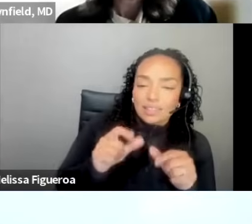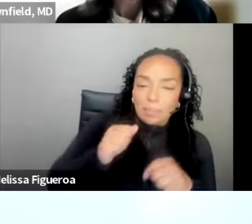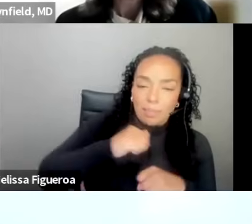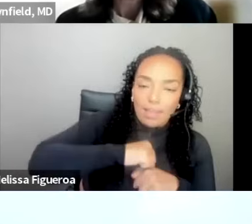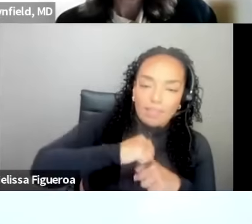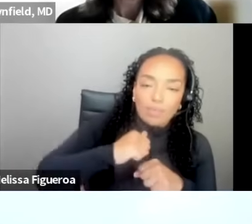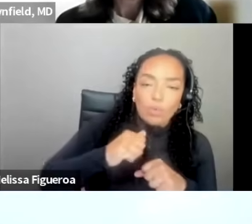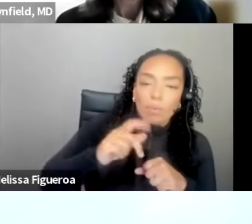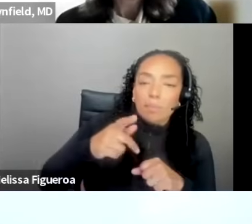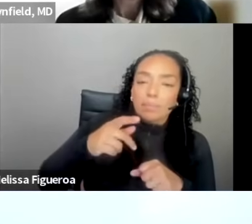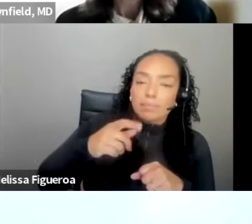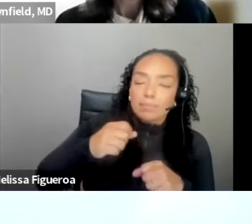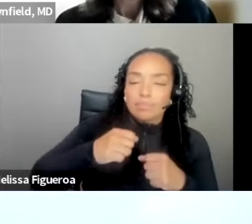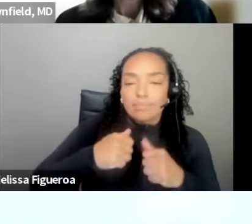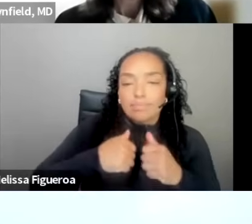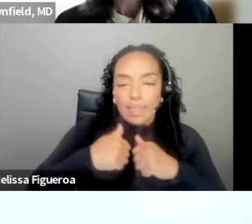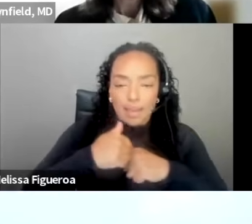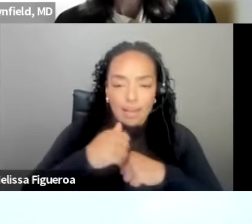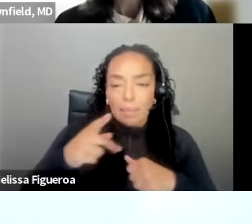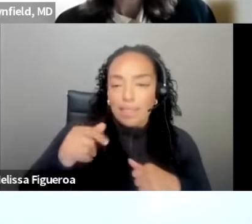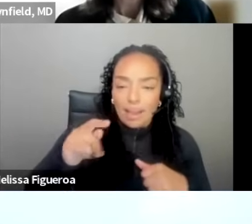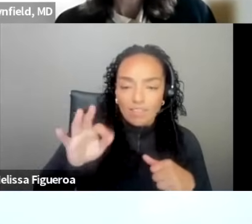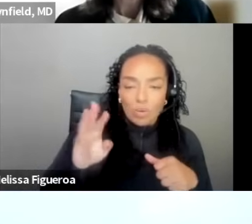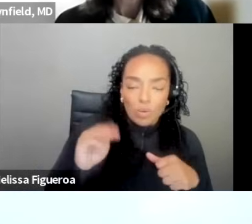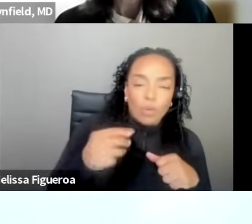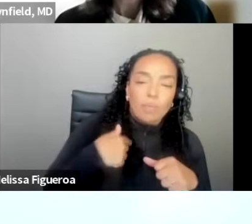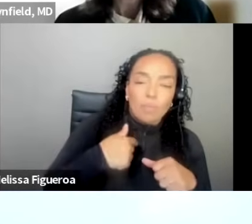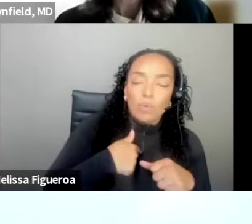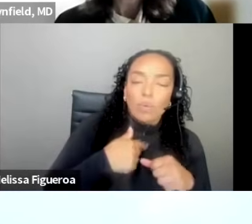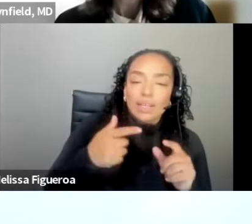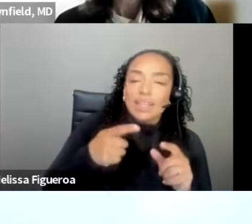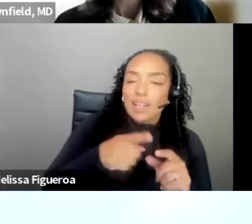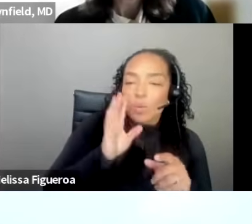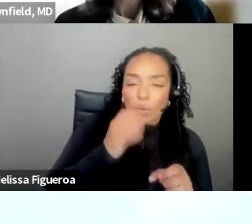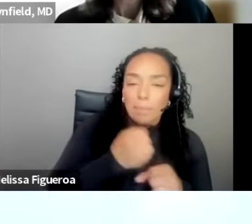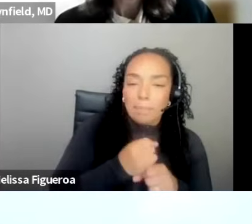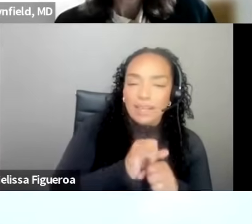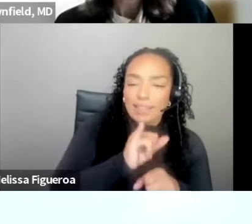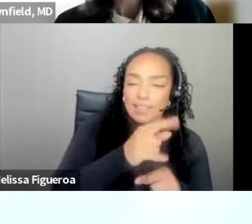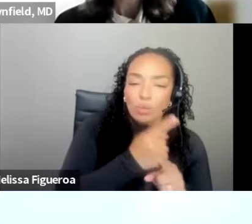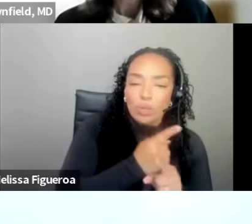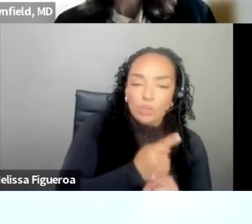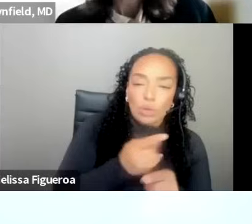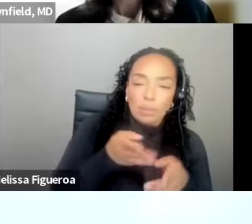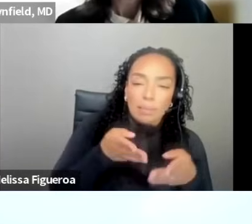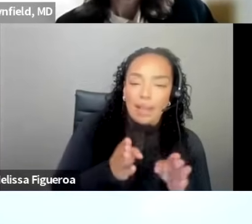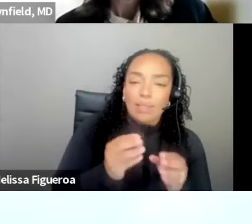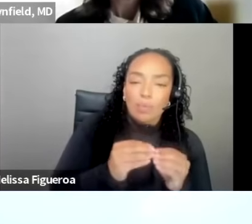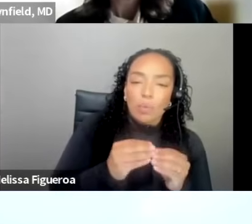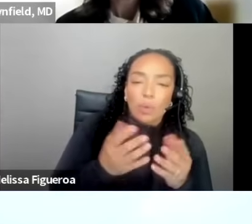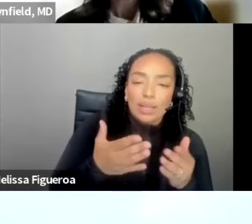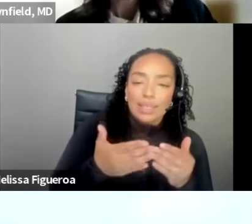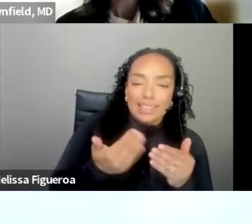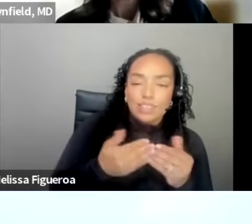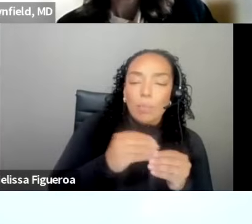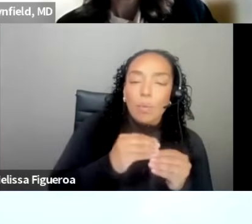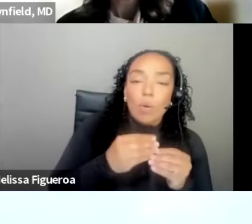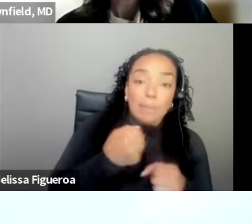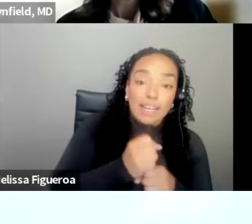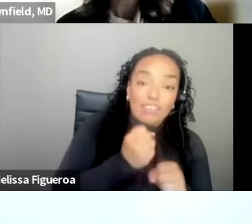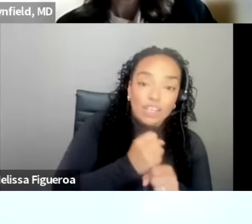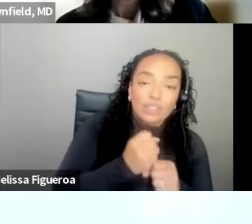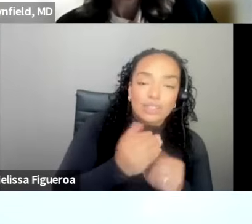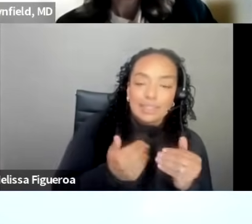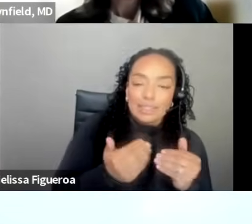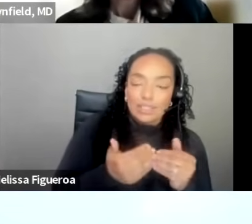to a different clade and plug it into that. It makes the regulatory path, a lot of the manufacturing, a lot easier. The